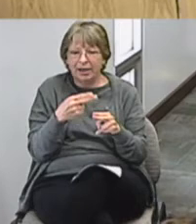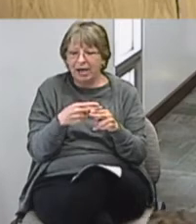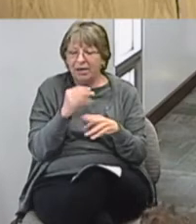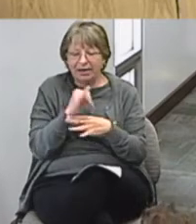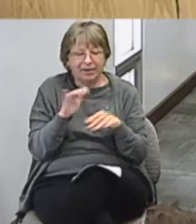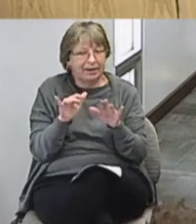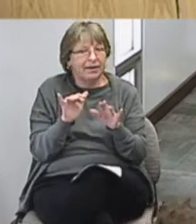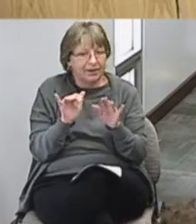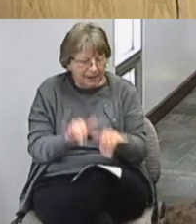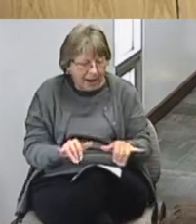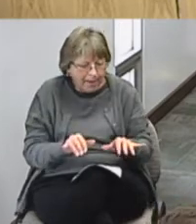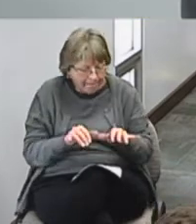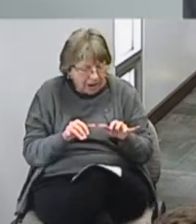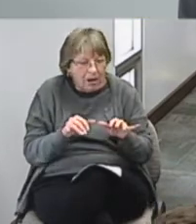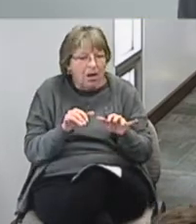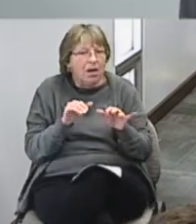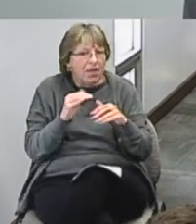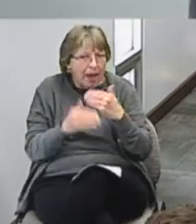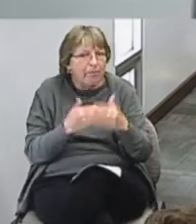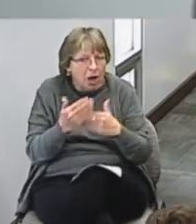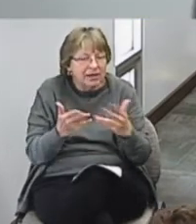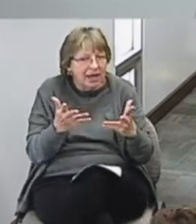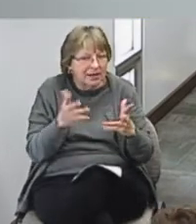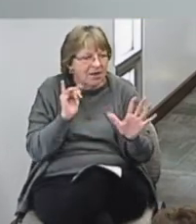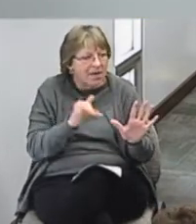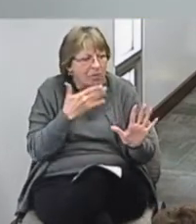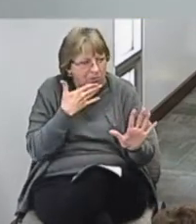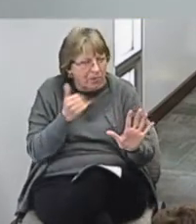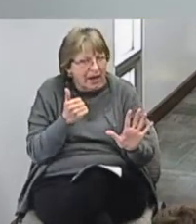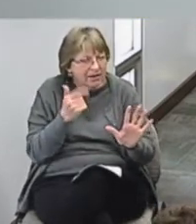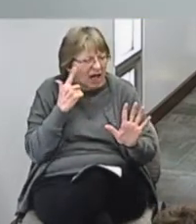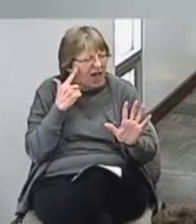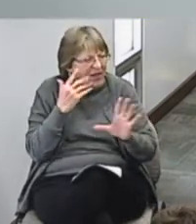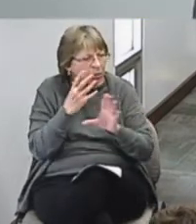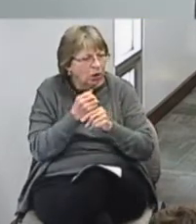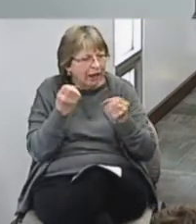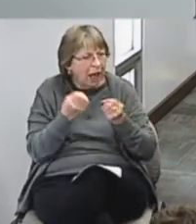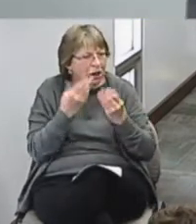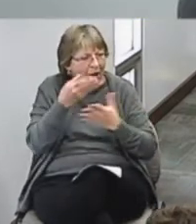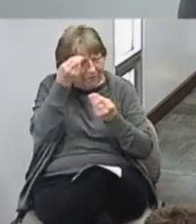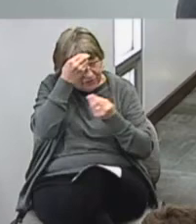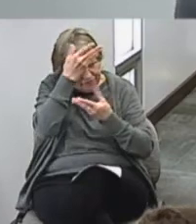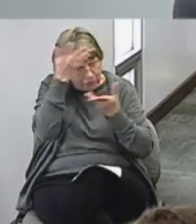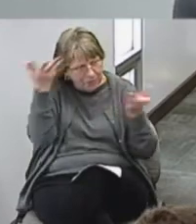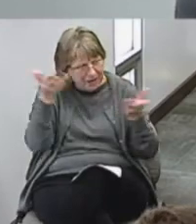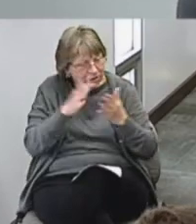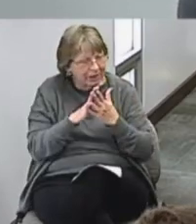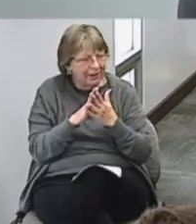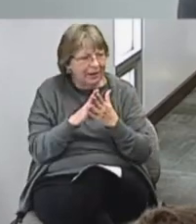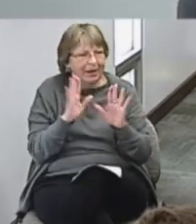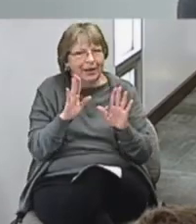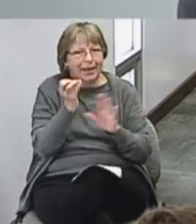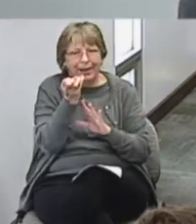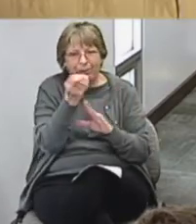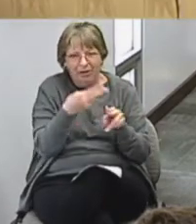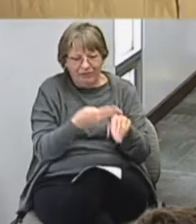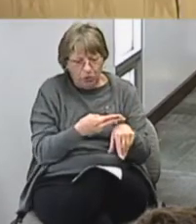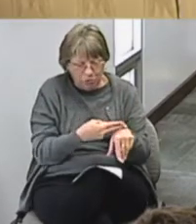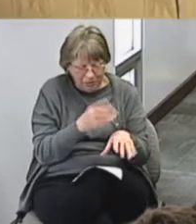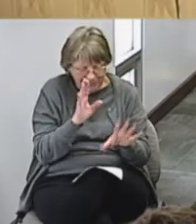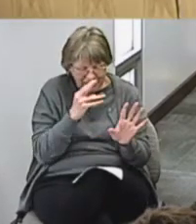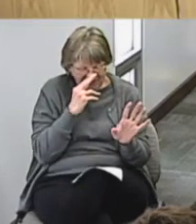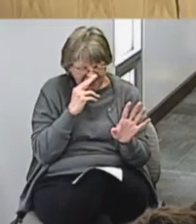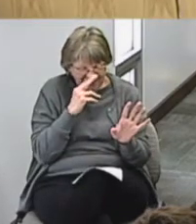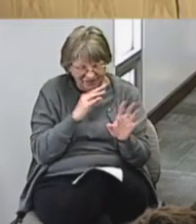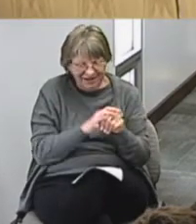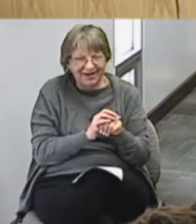that, I think would. I think we'll get a lot of input, so. Okay, thank you. Just a bit of humor, if I might. I was